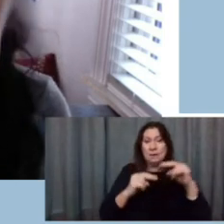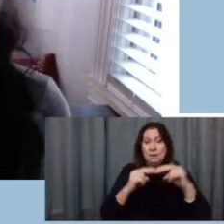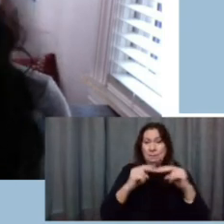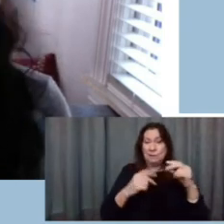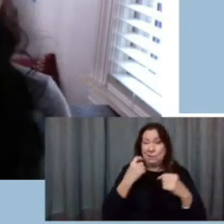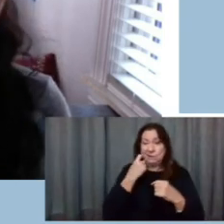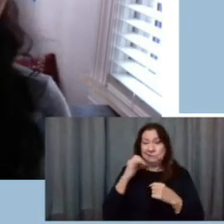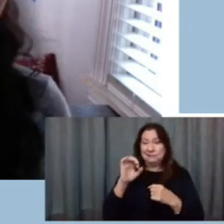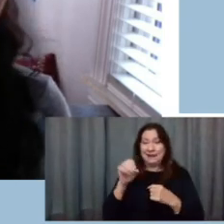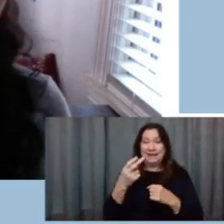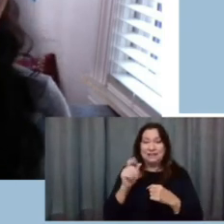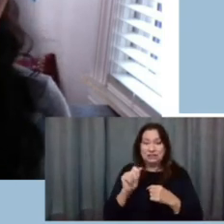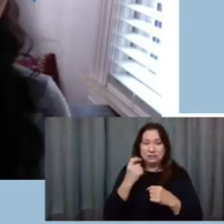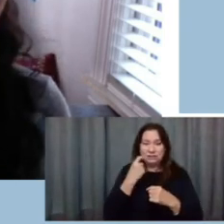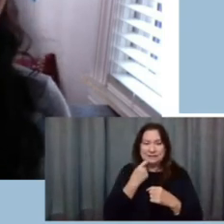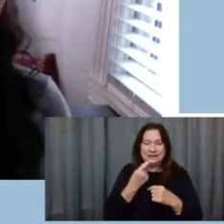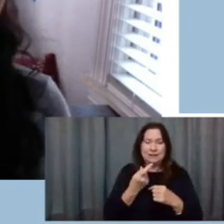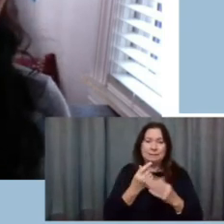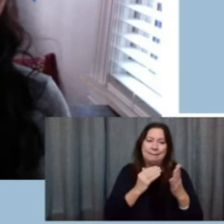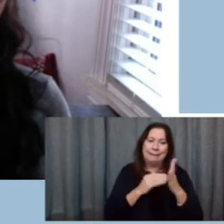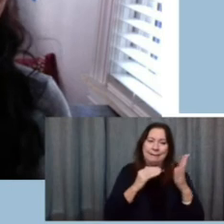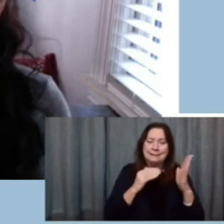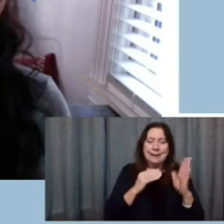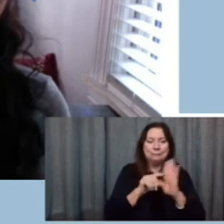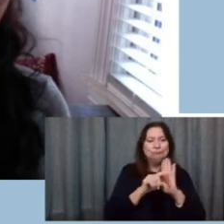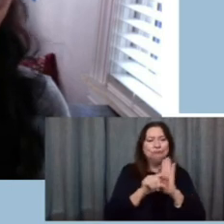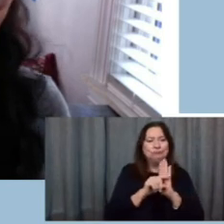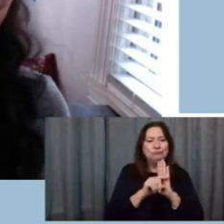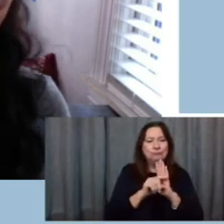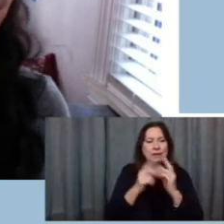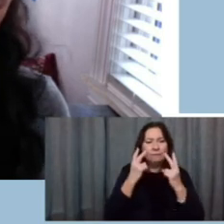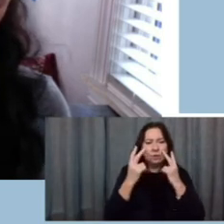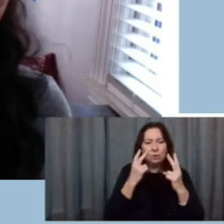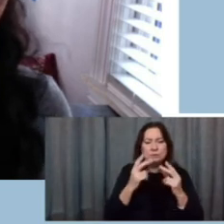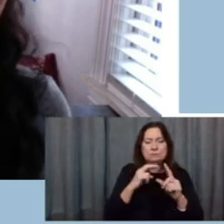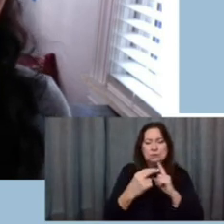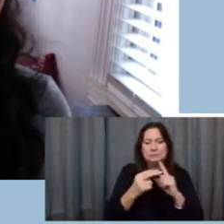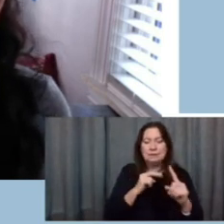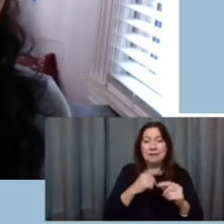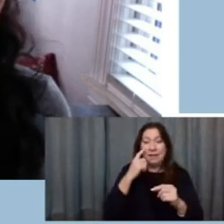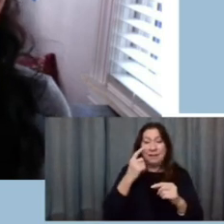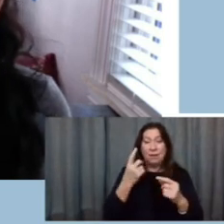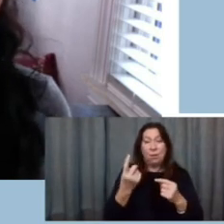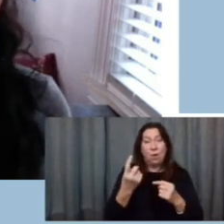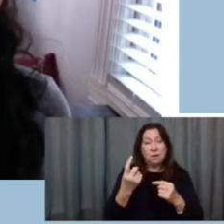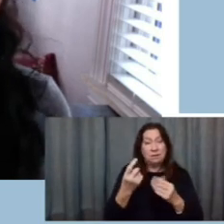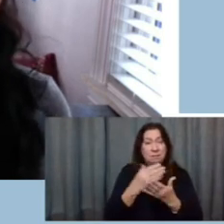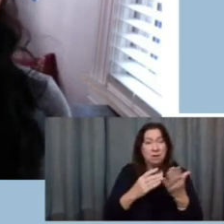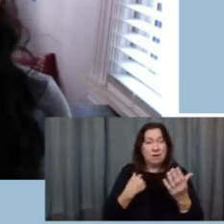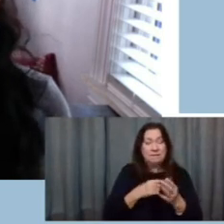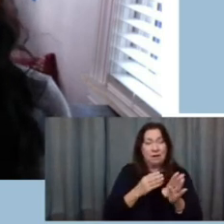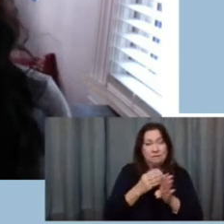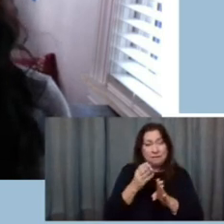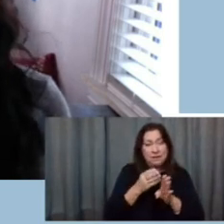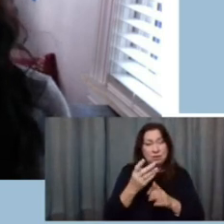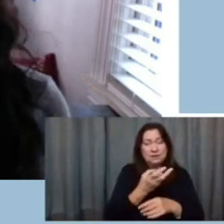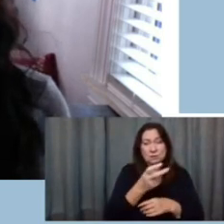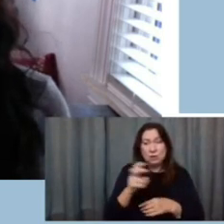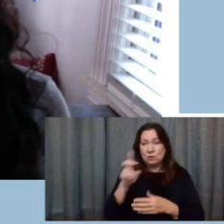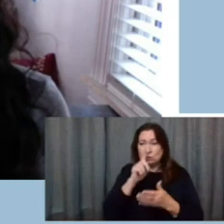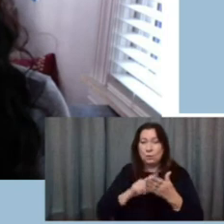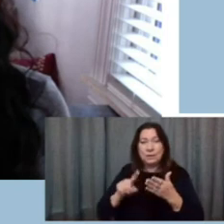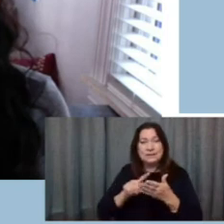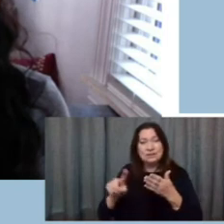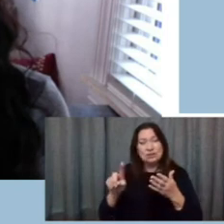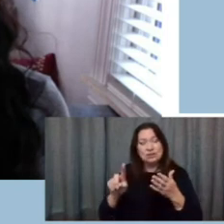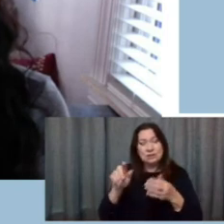about, anti-deficit views, I think that one of the edges of our field, as we move more into research practice